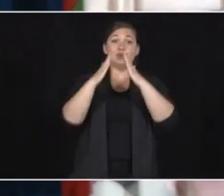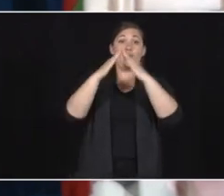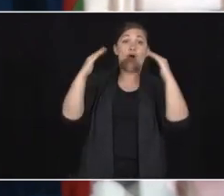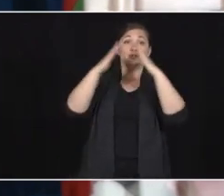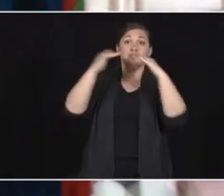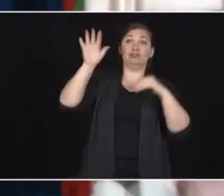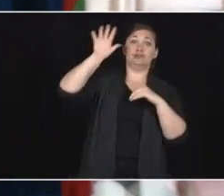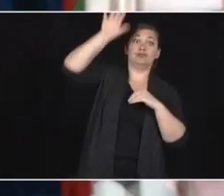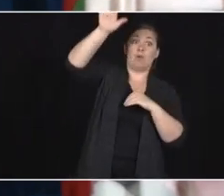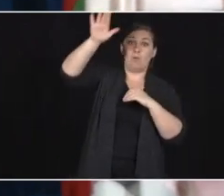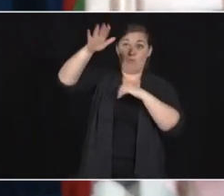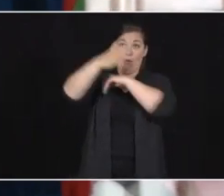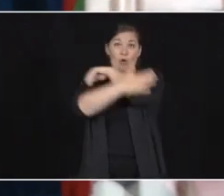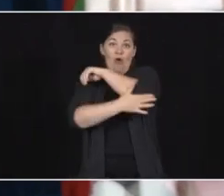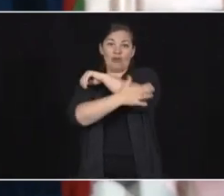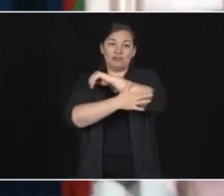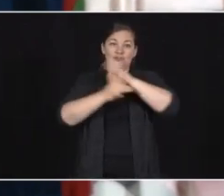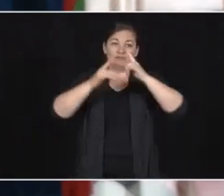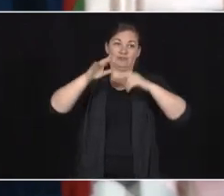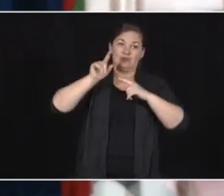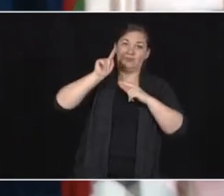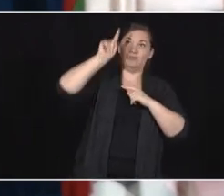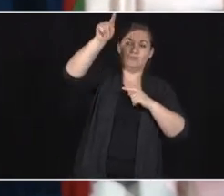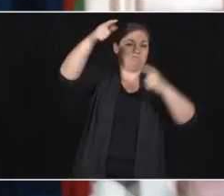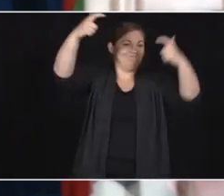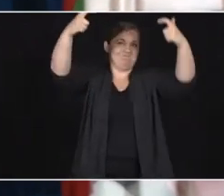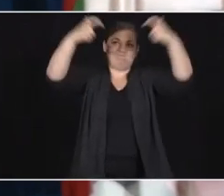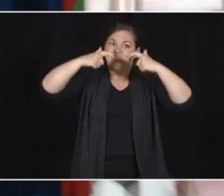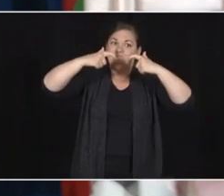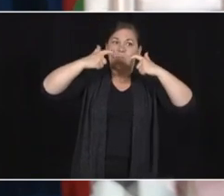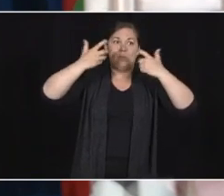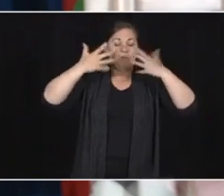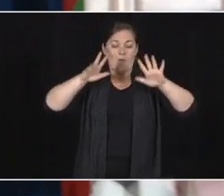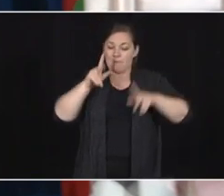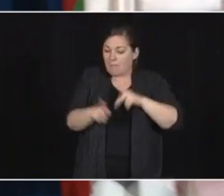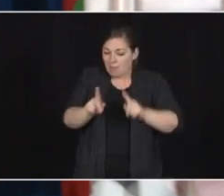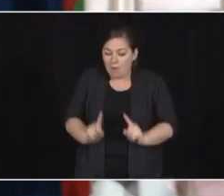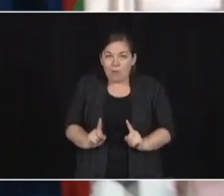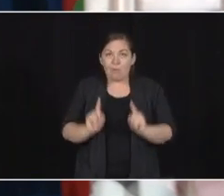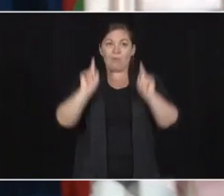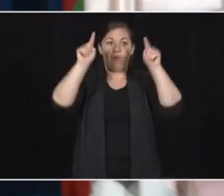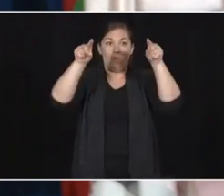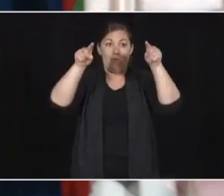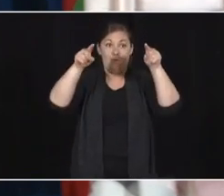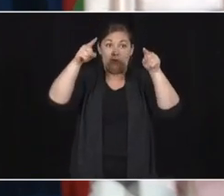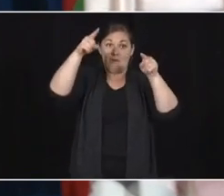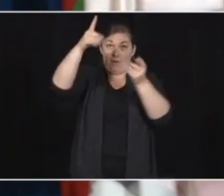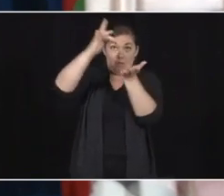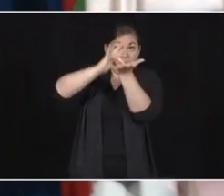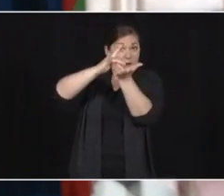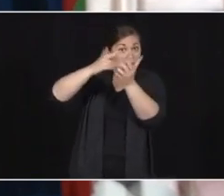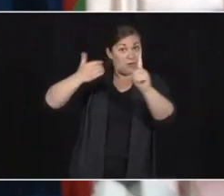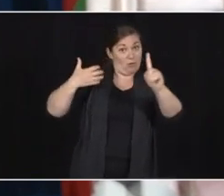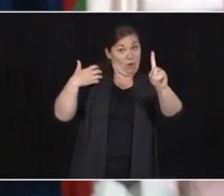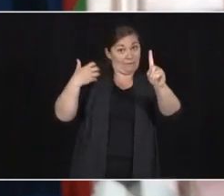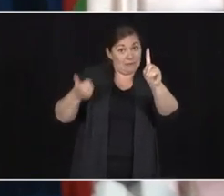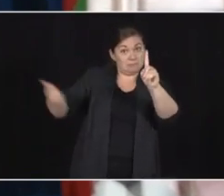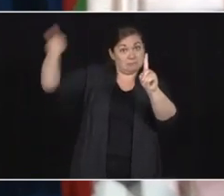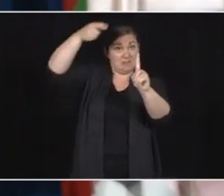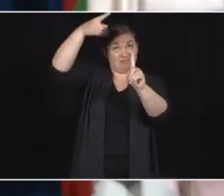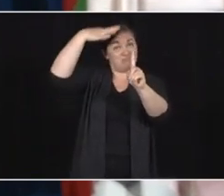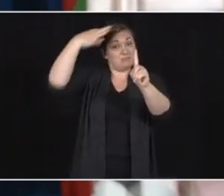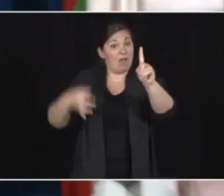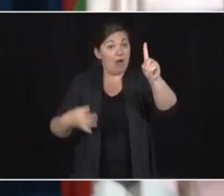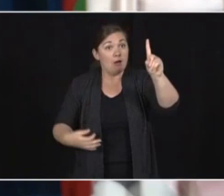didn't want cottagers up there. So I think it's really up to the 34 chief